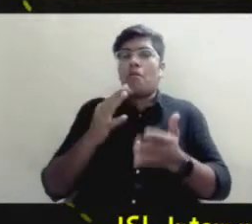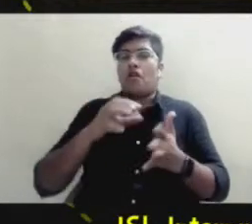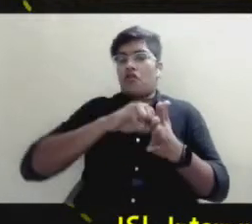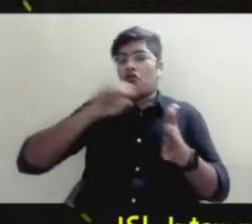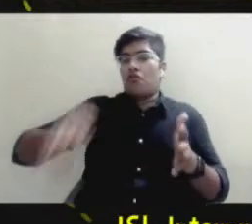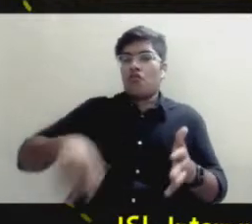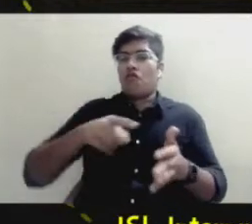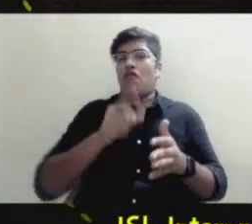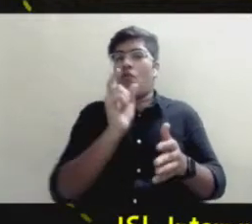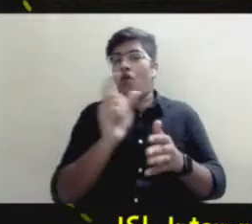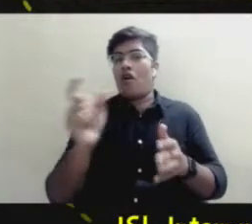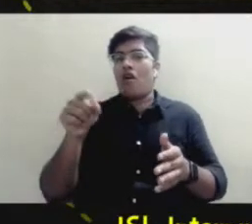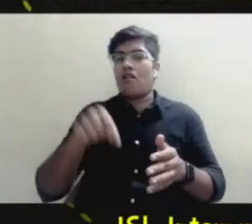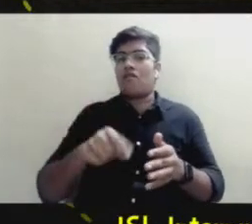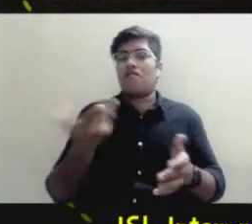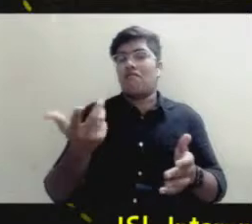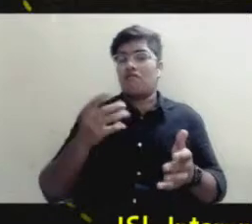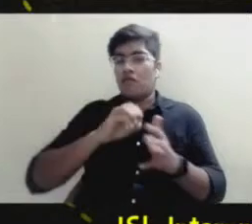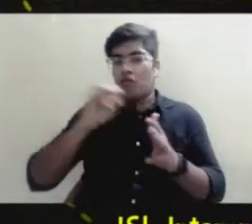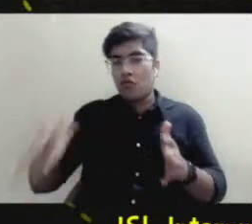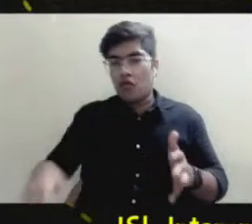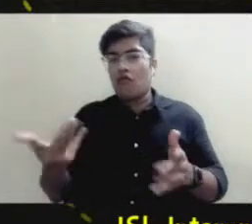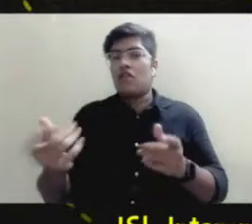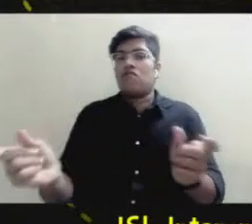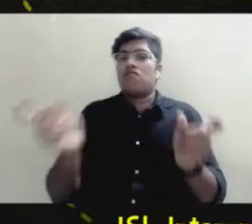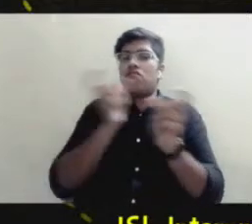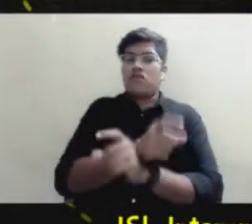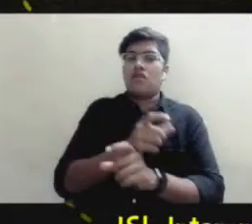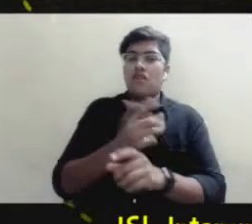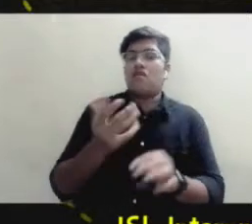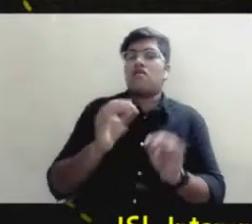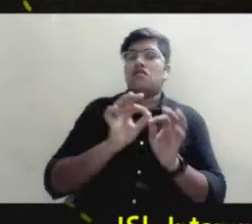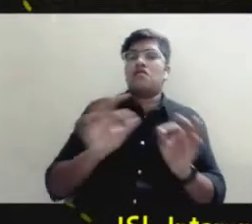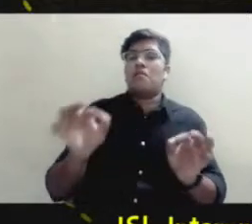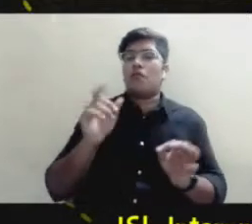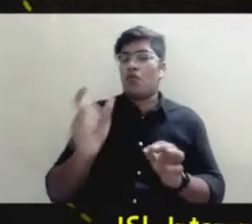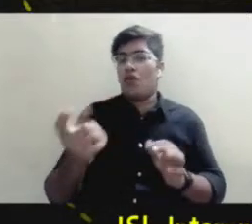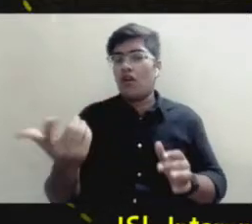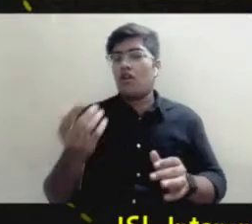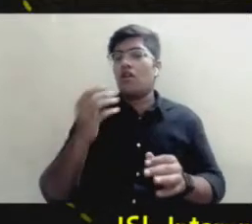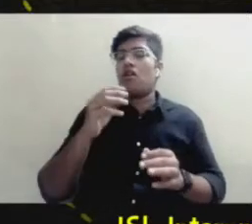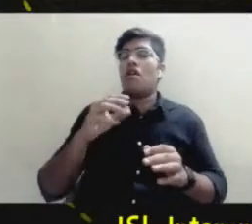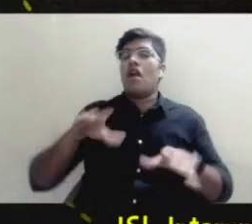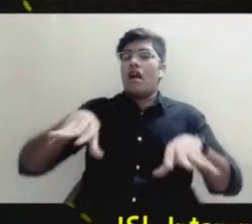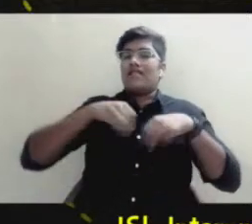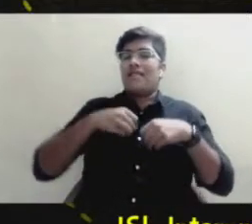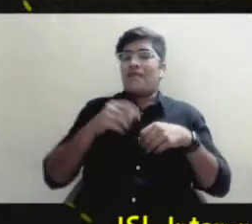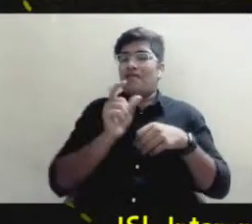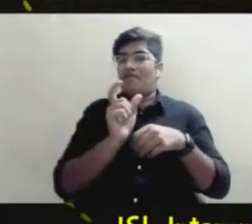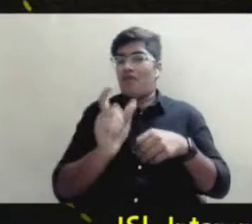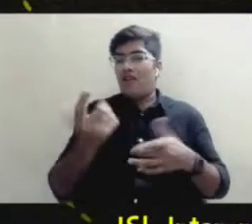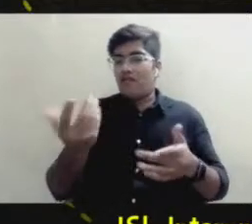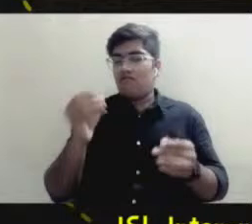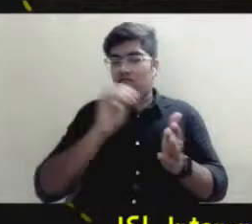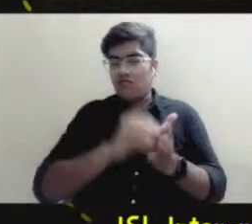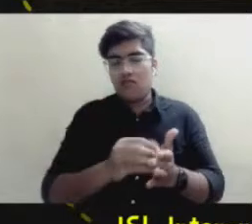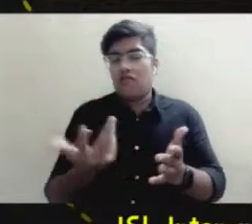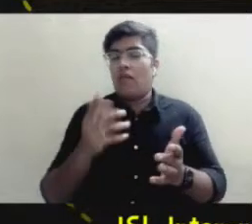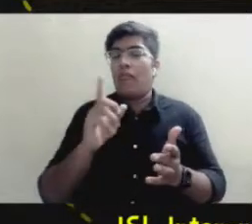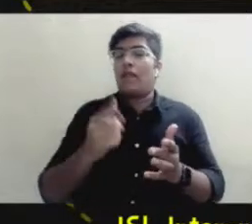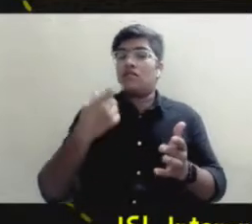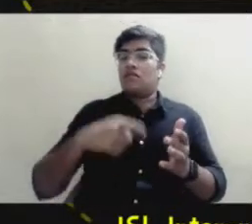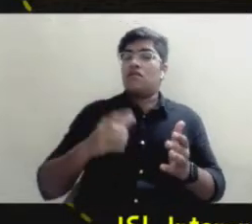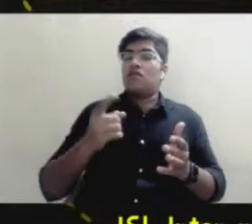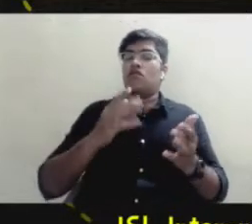some of these lyrics and replace them with something that is a little more acceptable to society. But as a student of